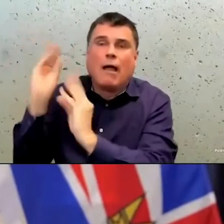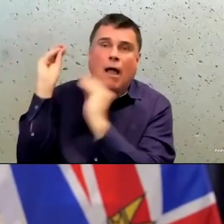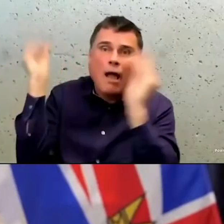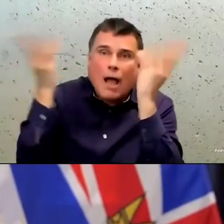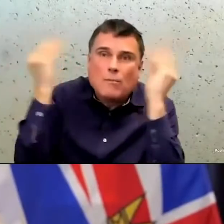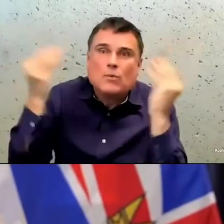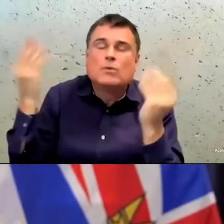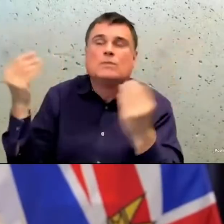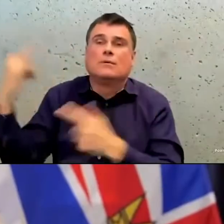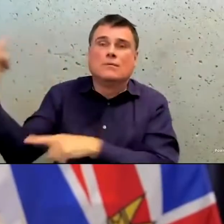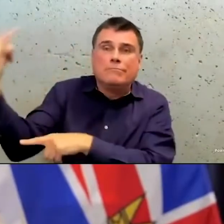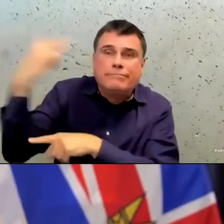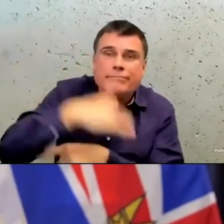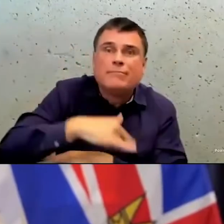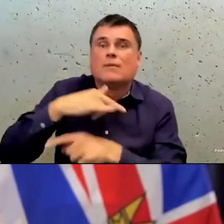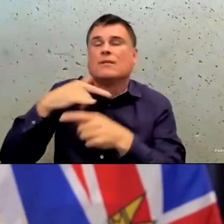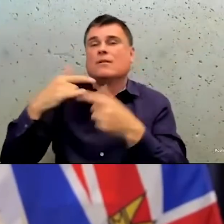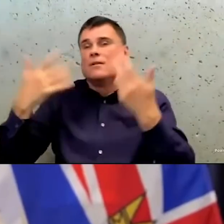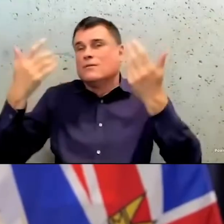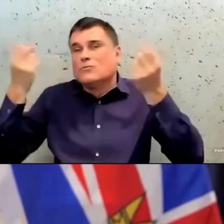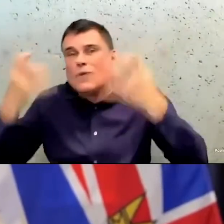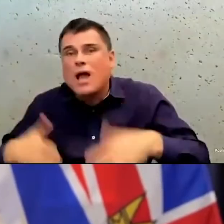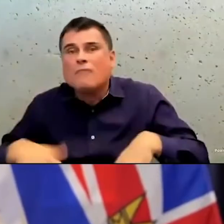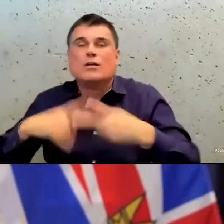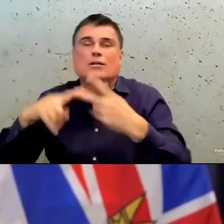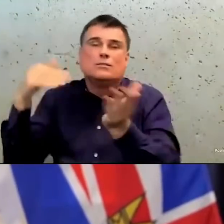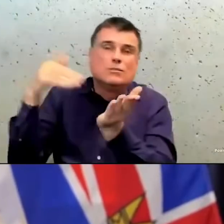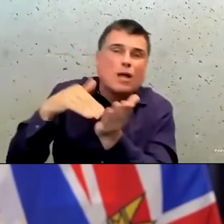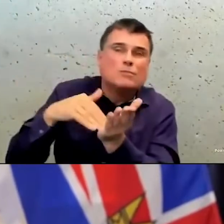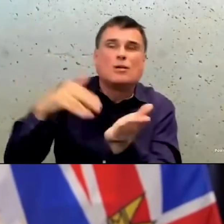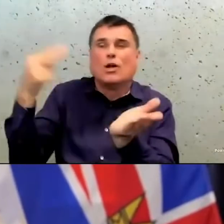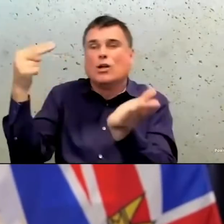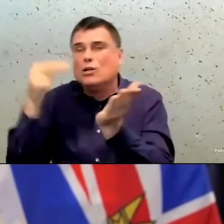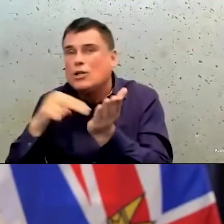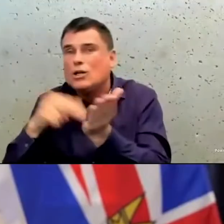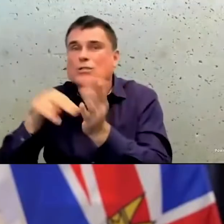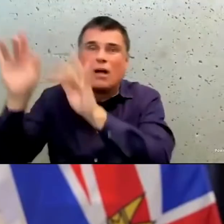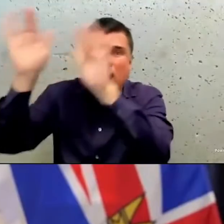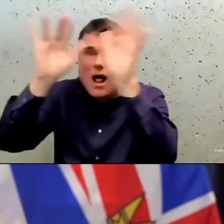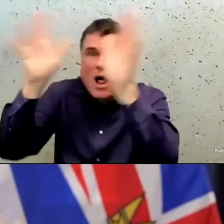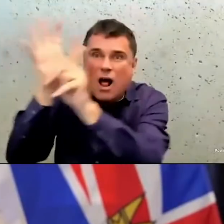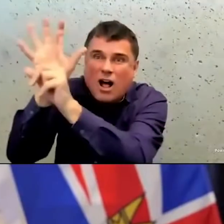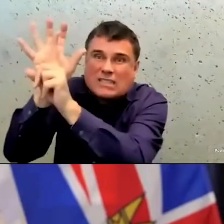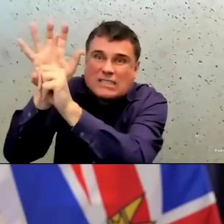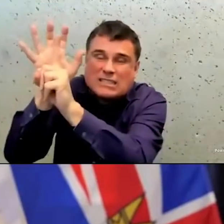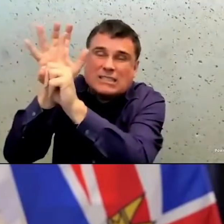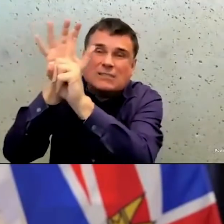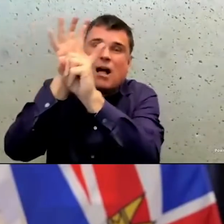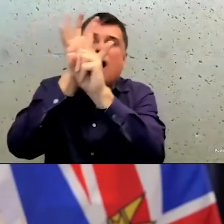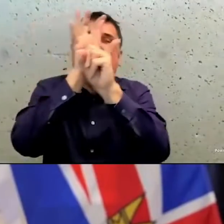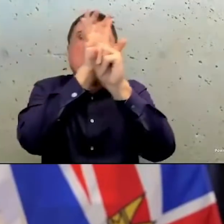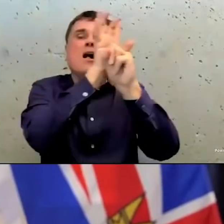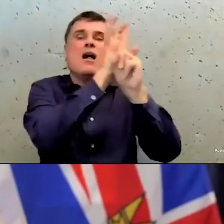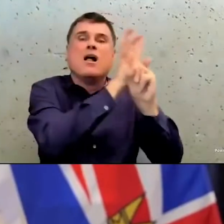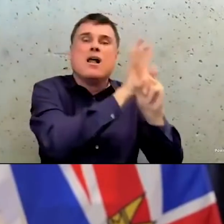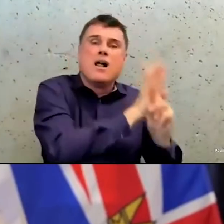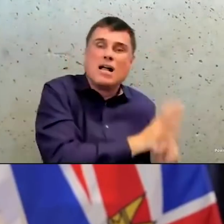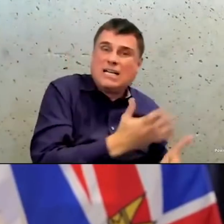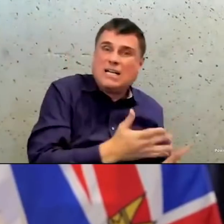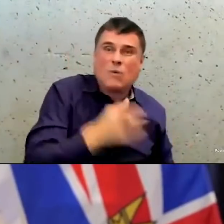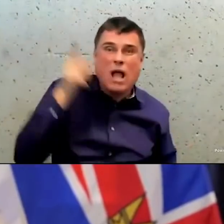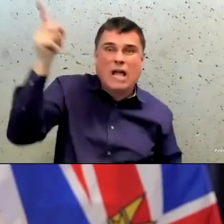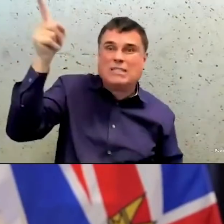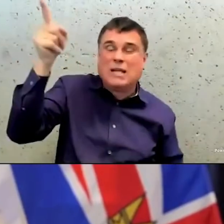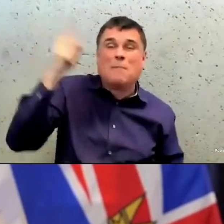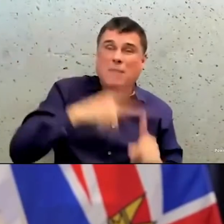medical teams in each and every case, and obviously leaves people at a very serious time for their health, far away from their